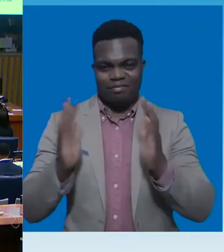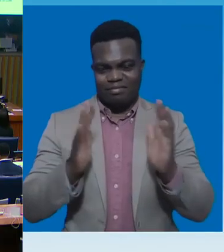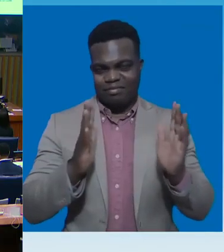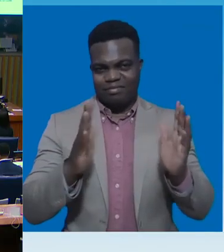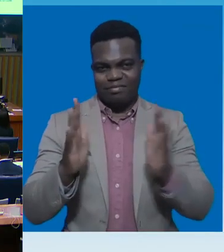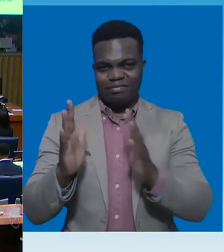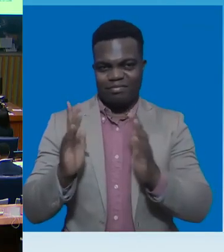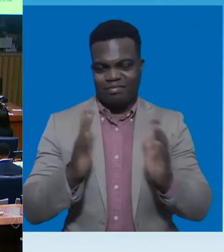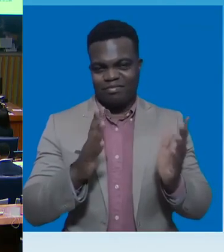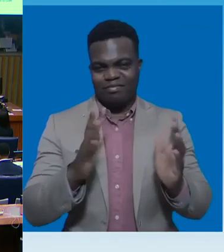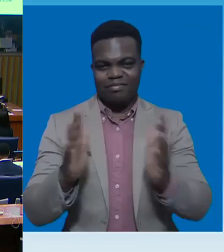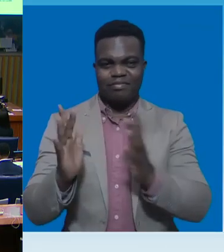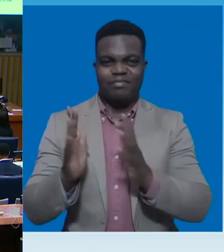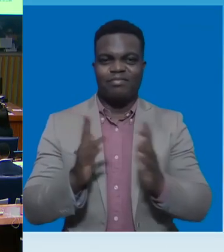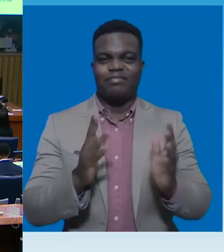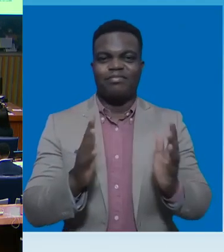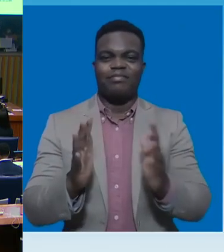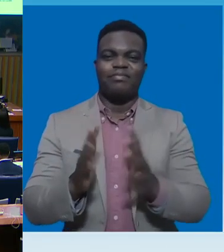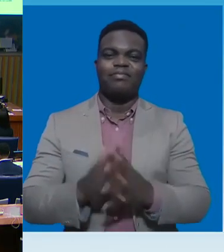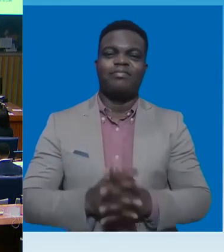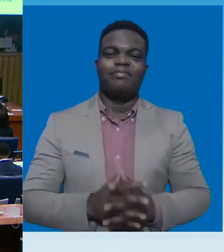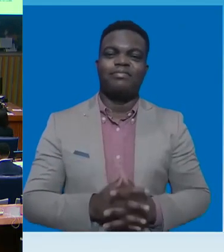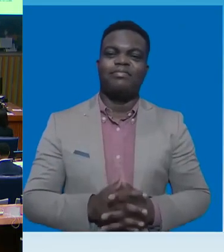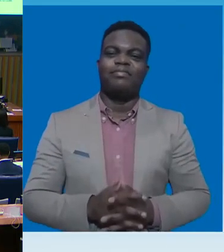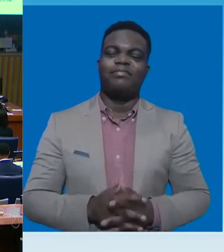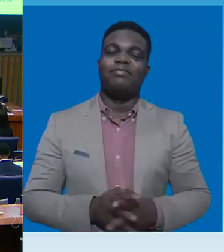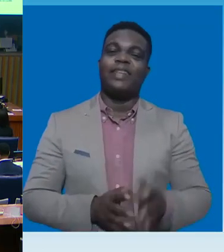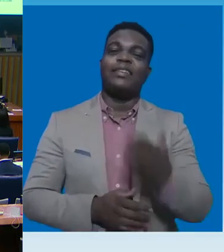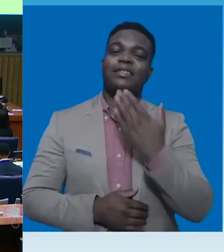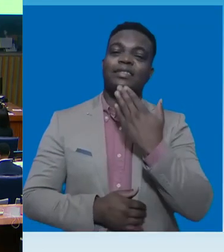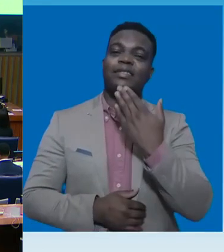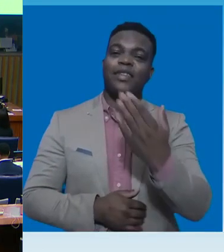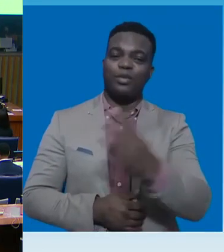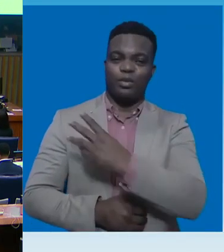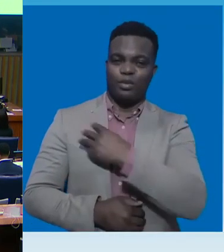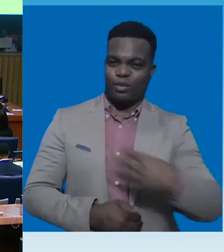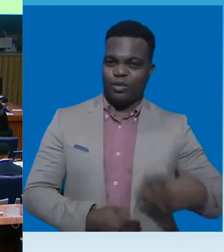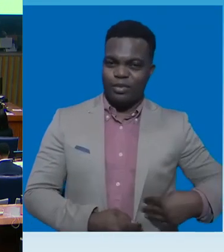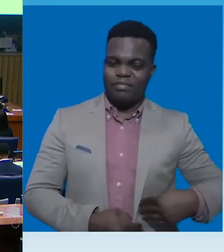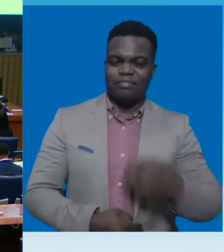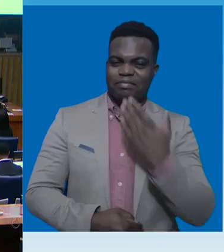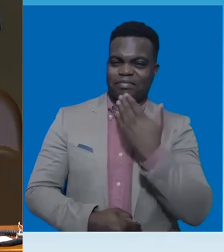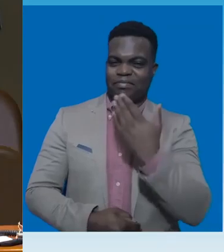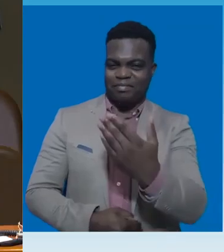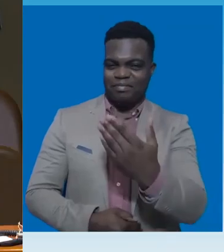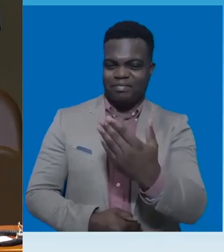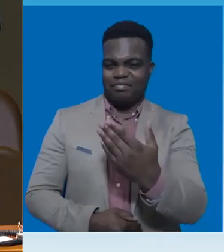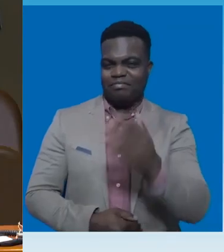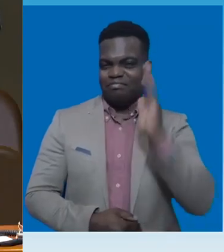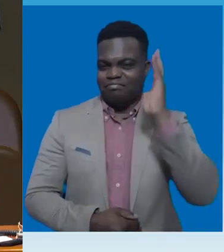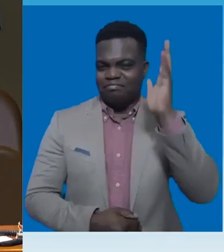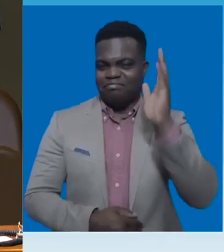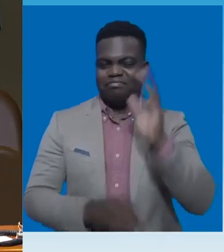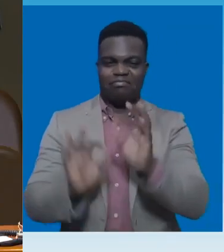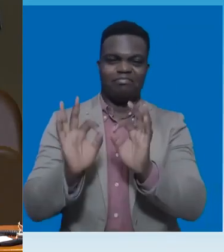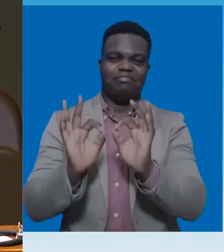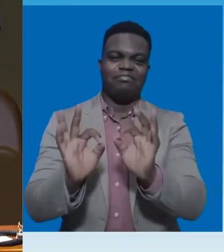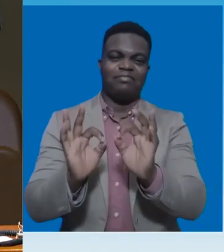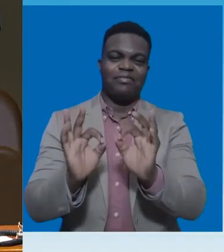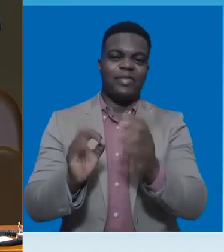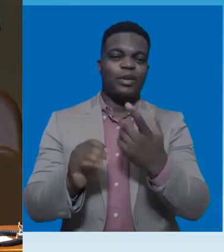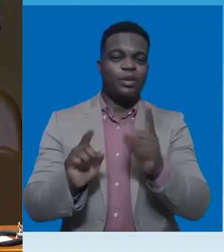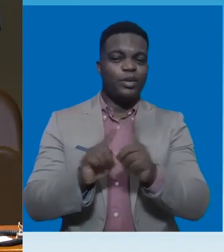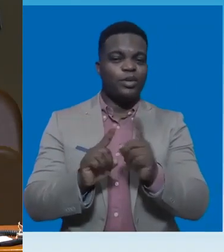Thank you, Mr. Gouveia, for your remarks. And I will remember from this